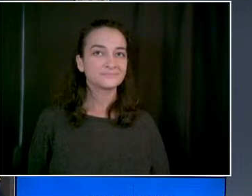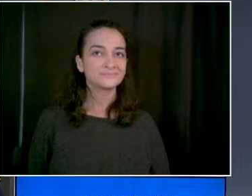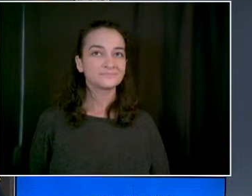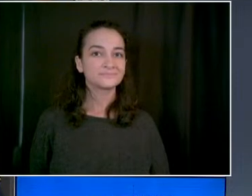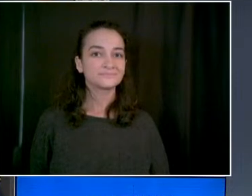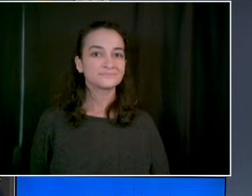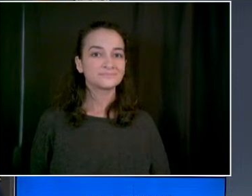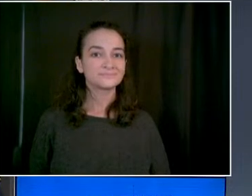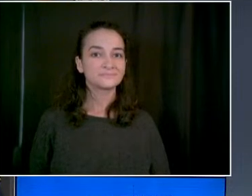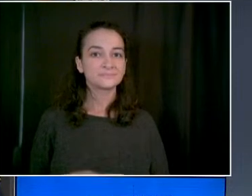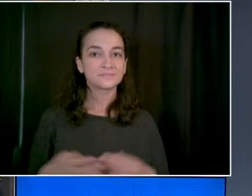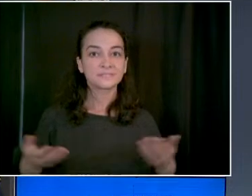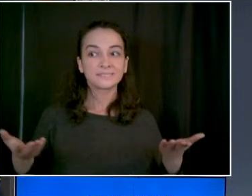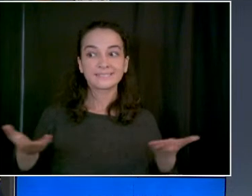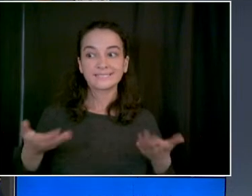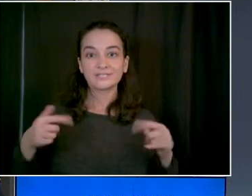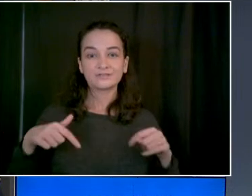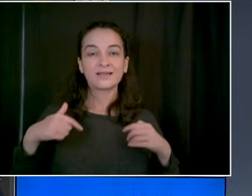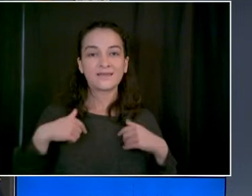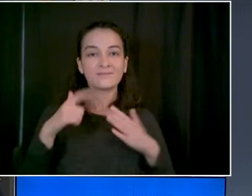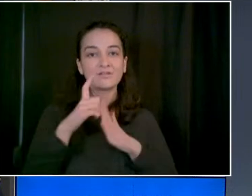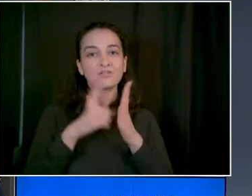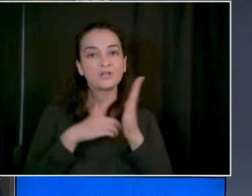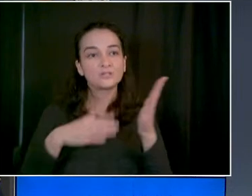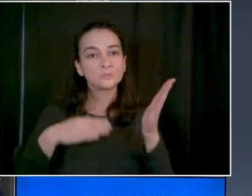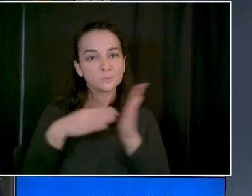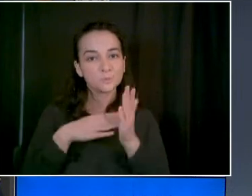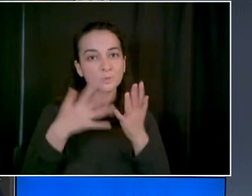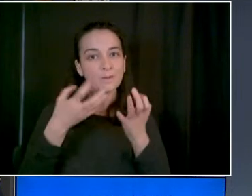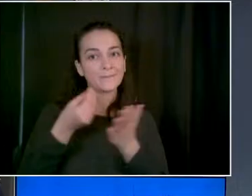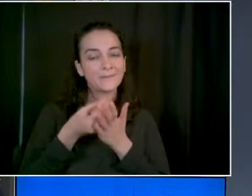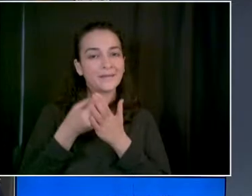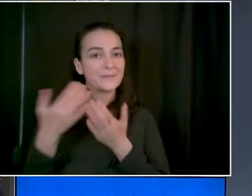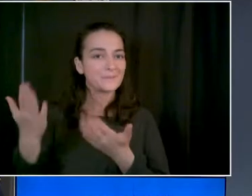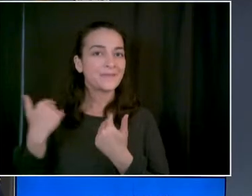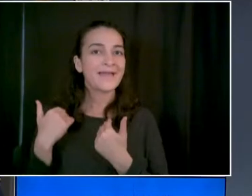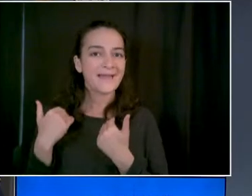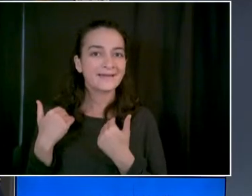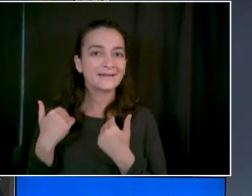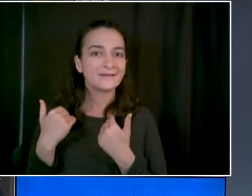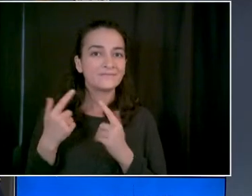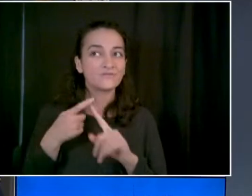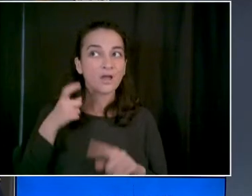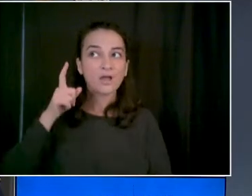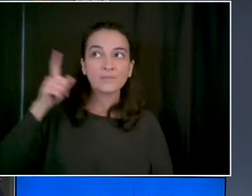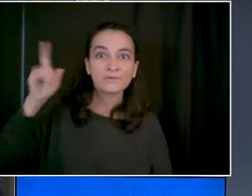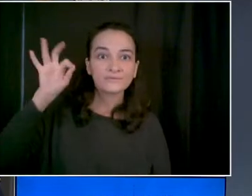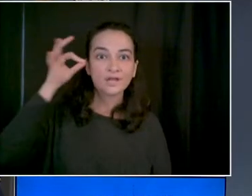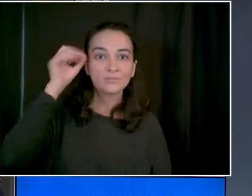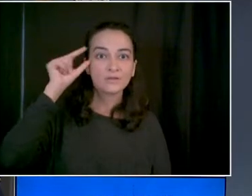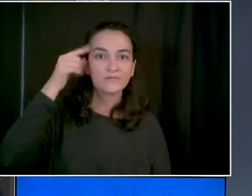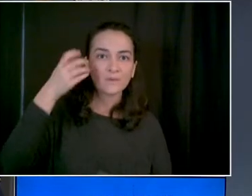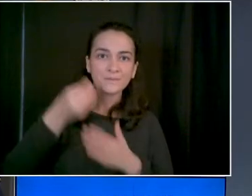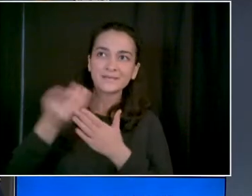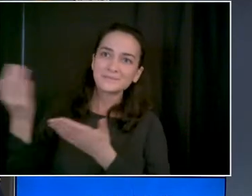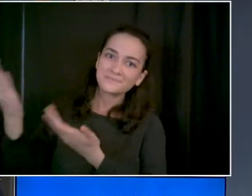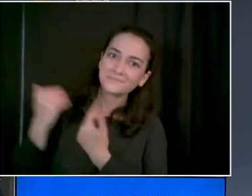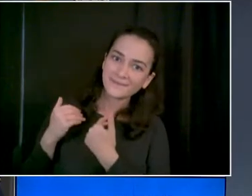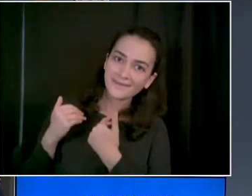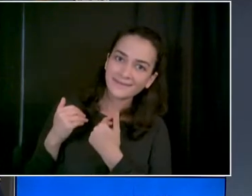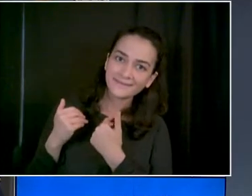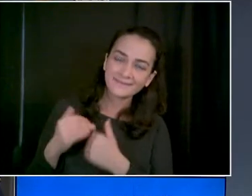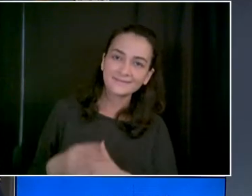administration's disregard for rulings from the judiciary? And if they ignore a judiciary ruling in your favor, would